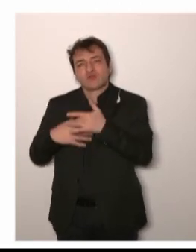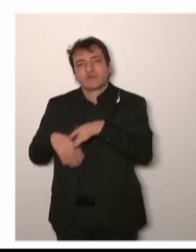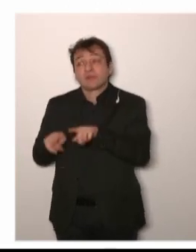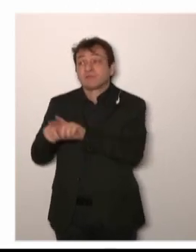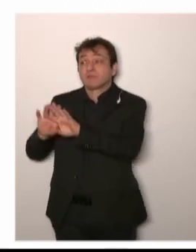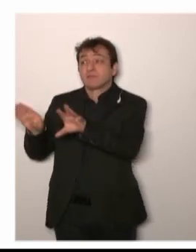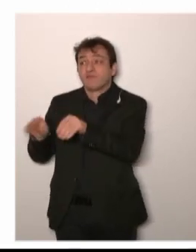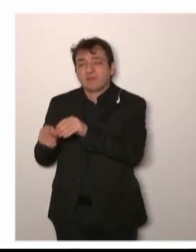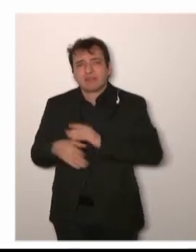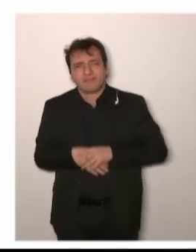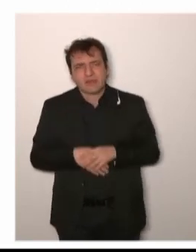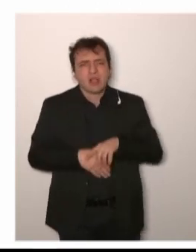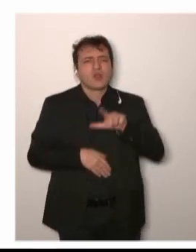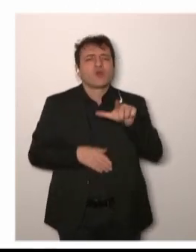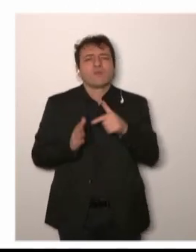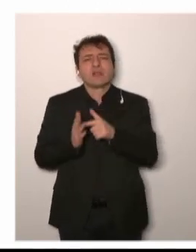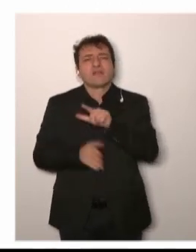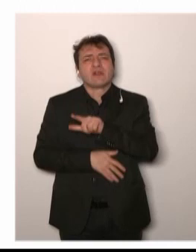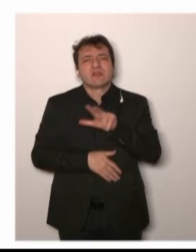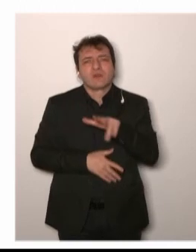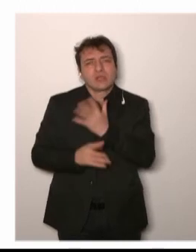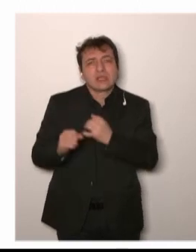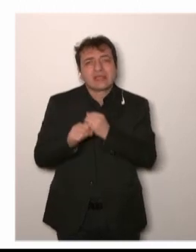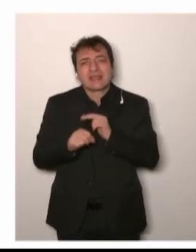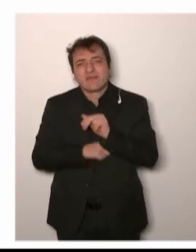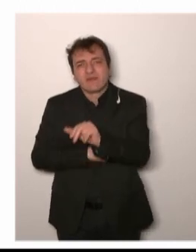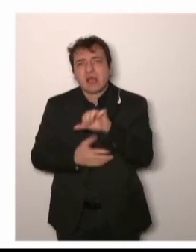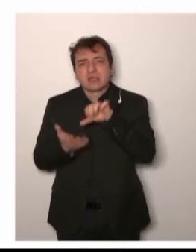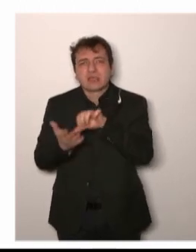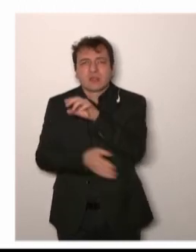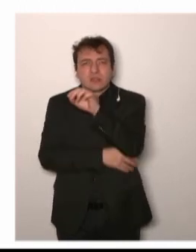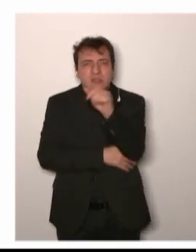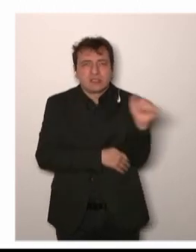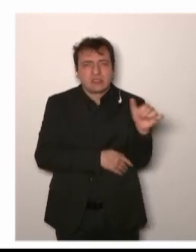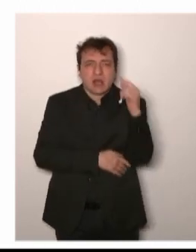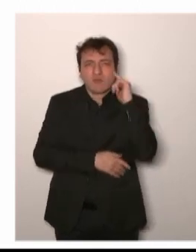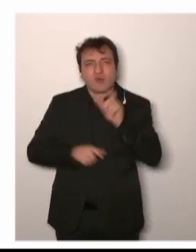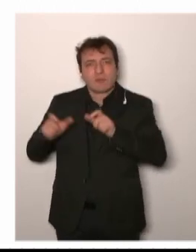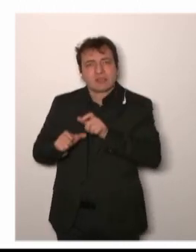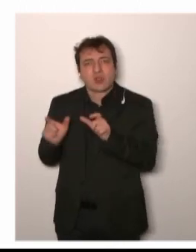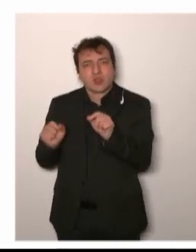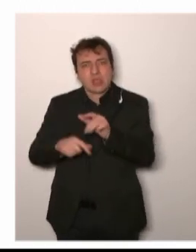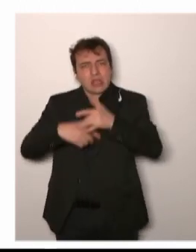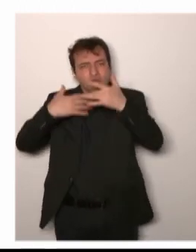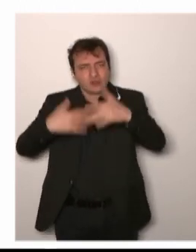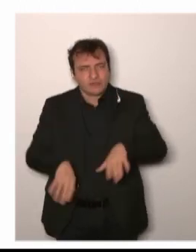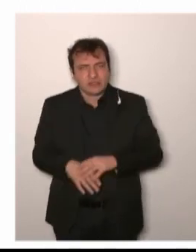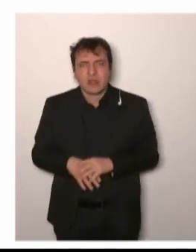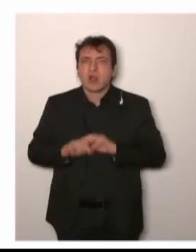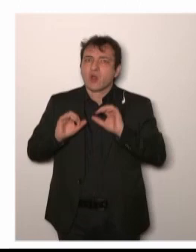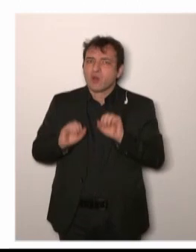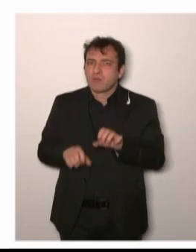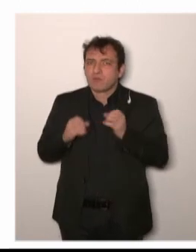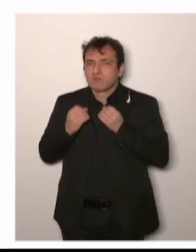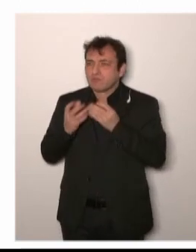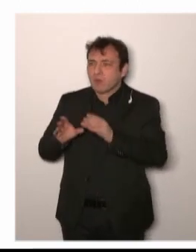Cancer Patient Digital Center, which helps provide personalized care for patients and survivors.